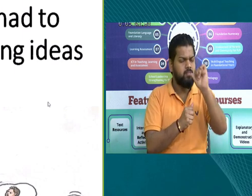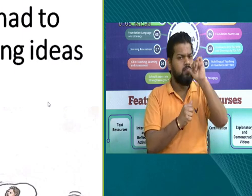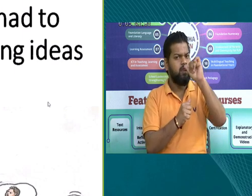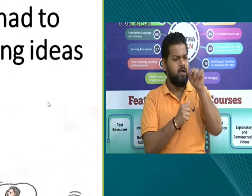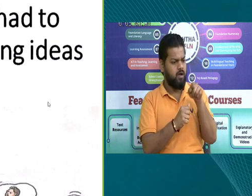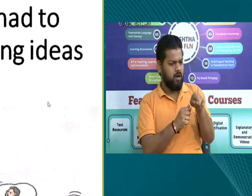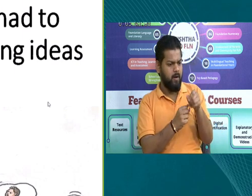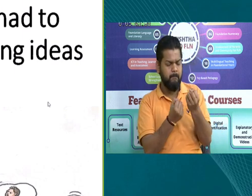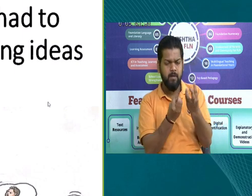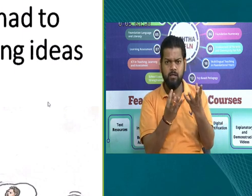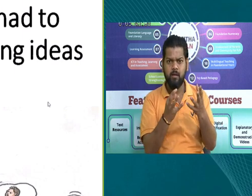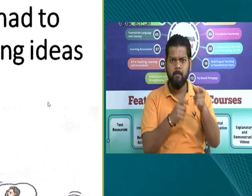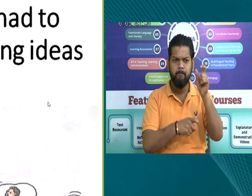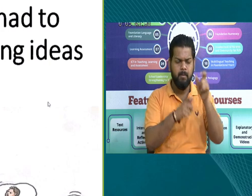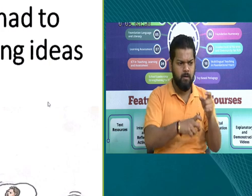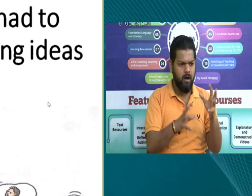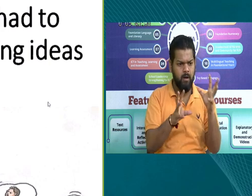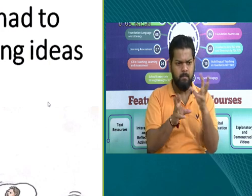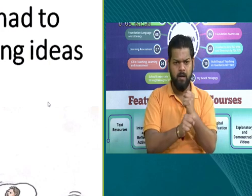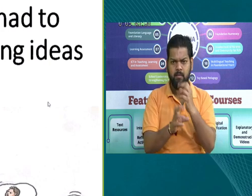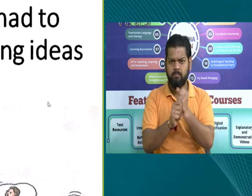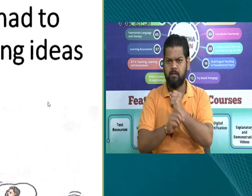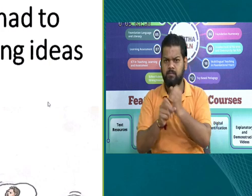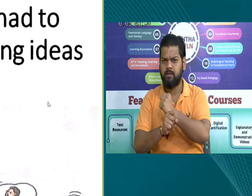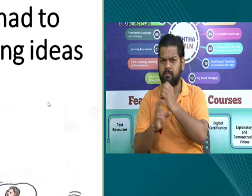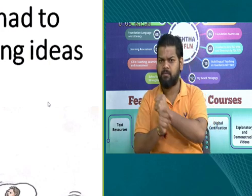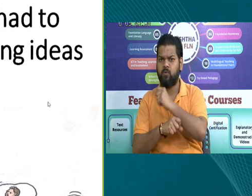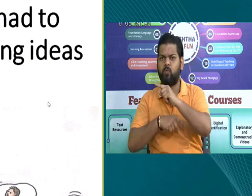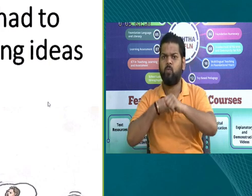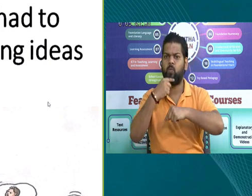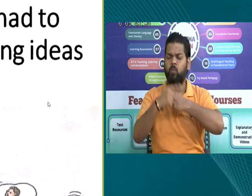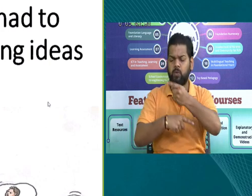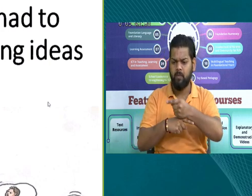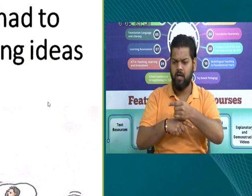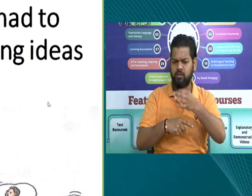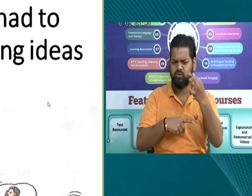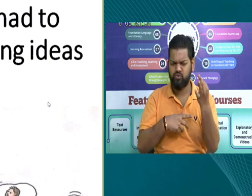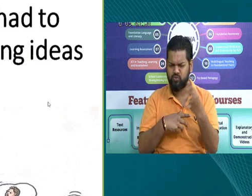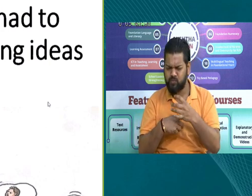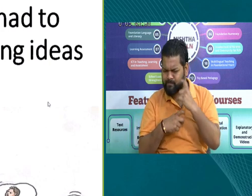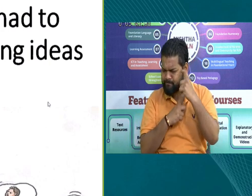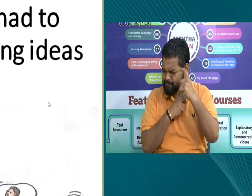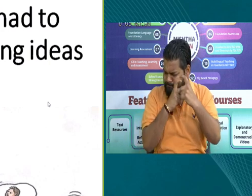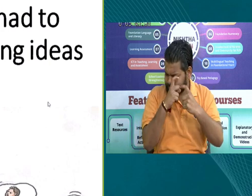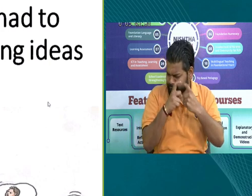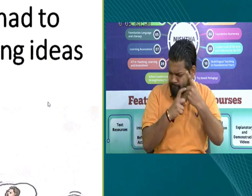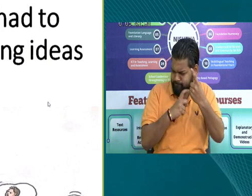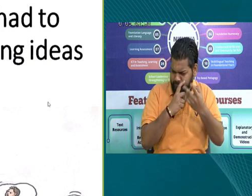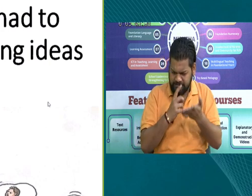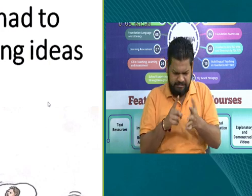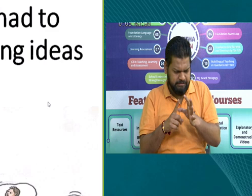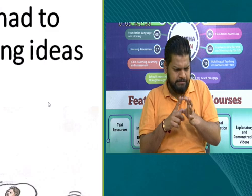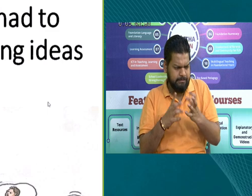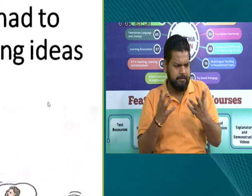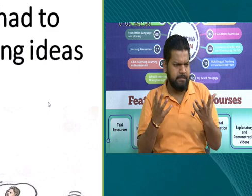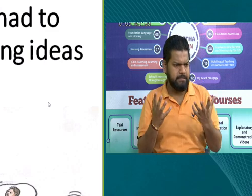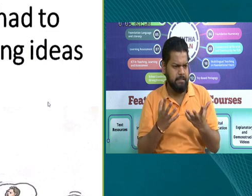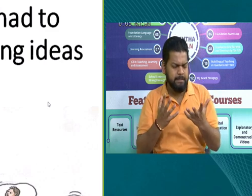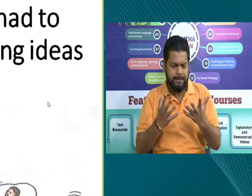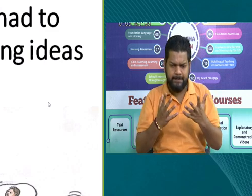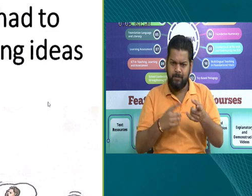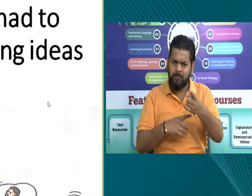he started getting ideas for the new recipe. Then he started thinking of what he could do to,